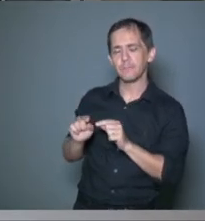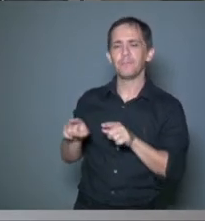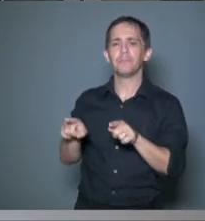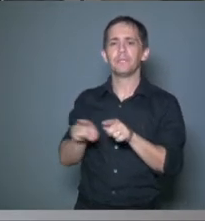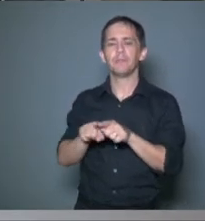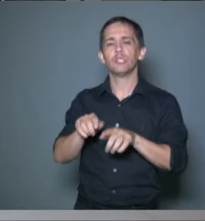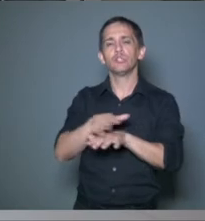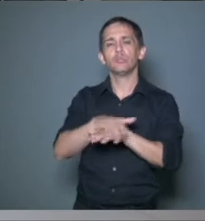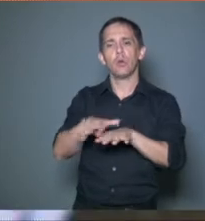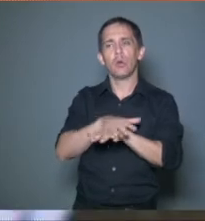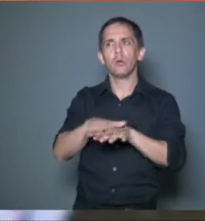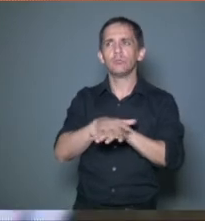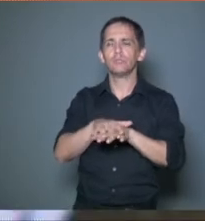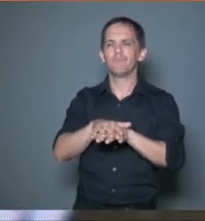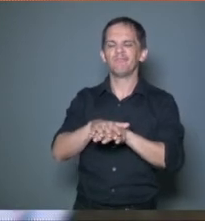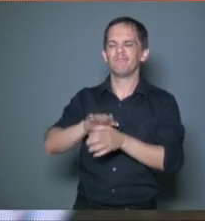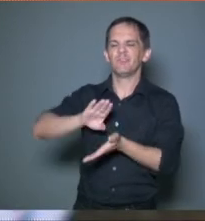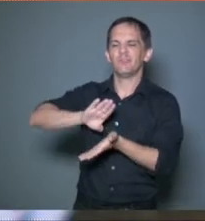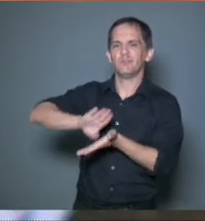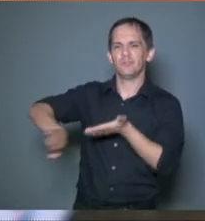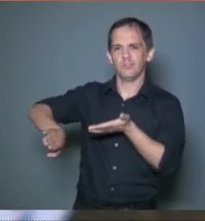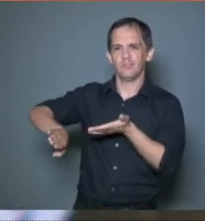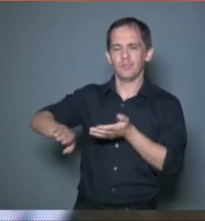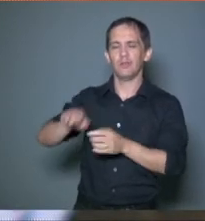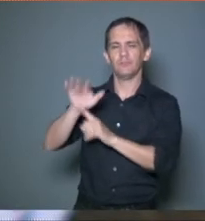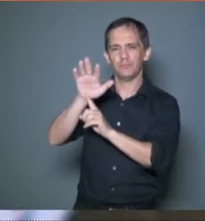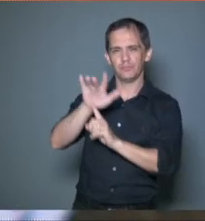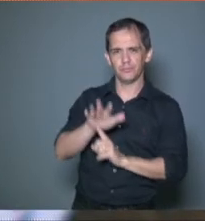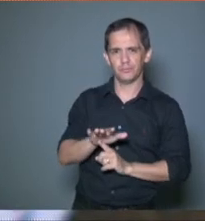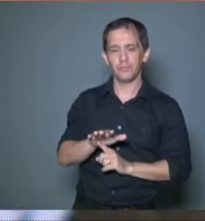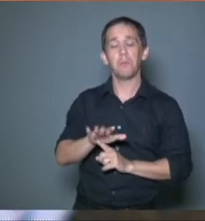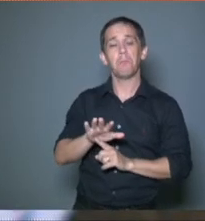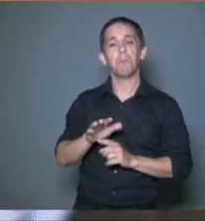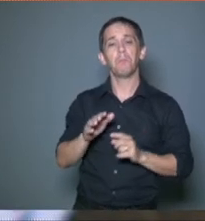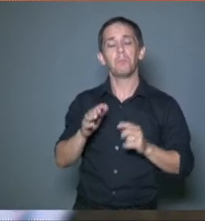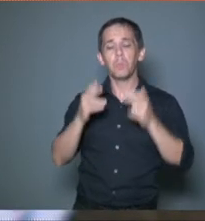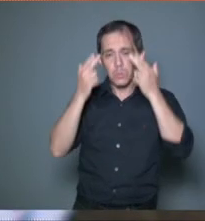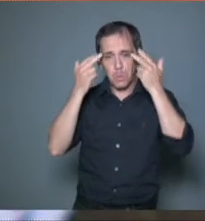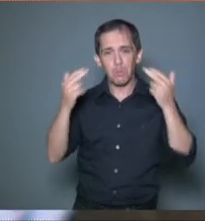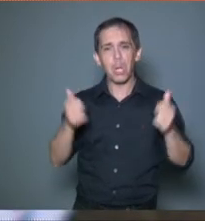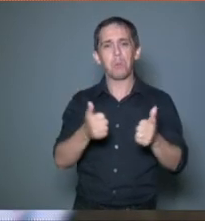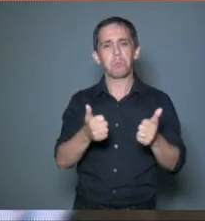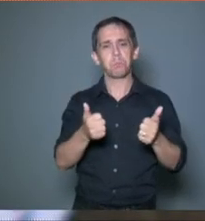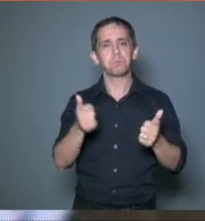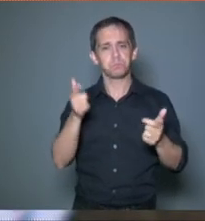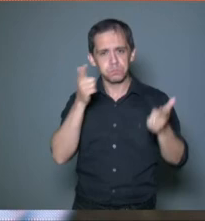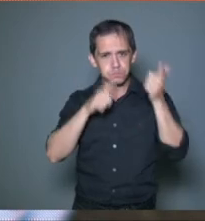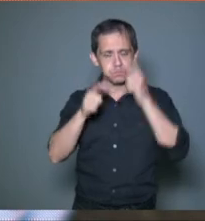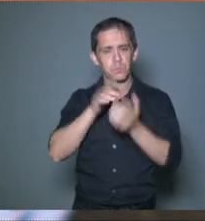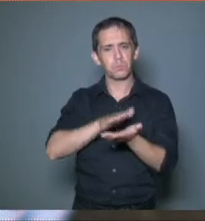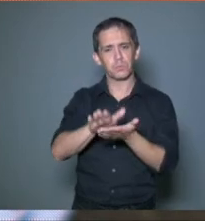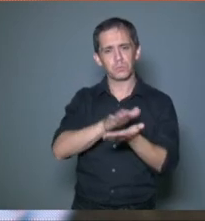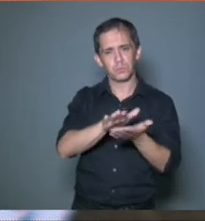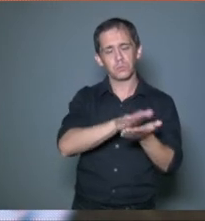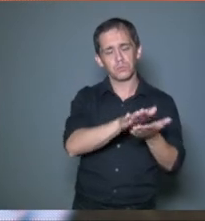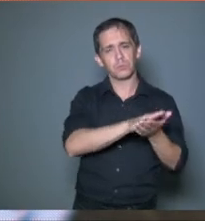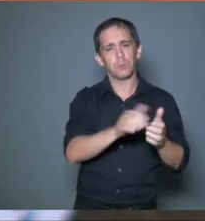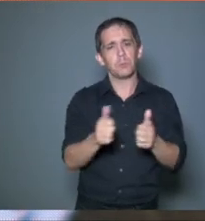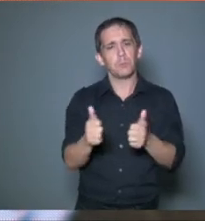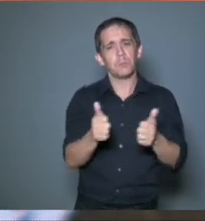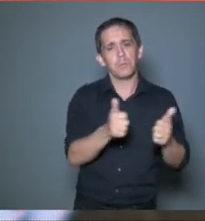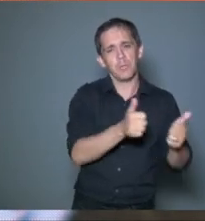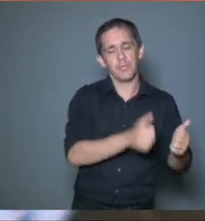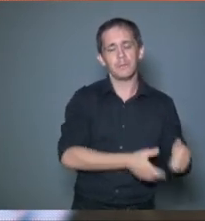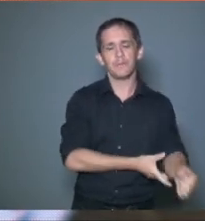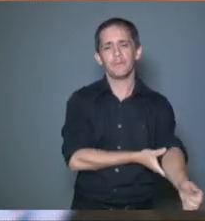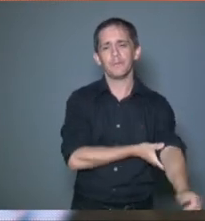very fertile soil. We can use less fertilizers. We can grow soybeans and without